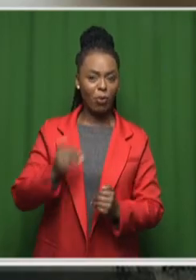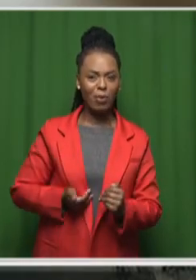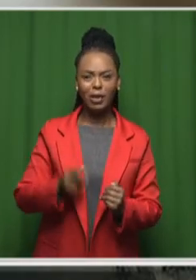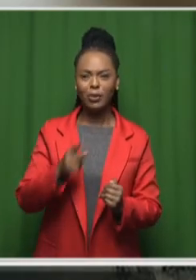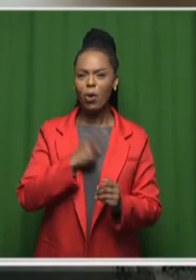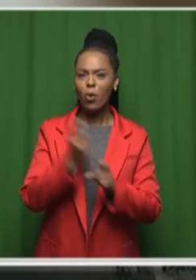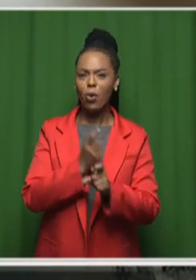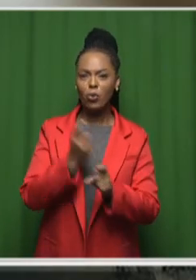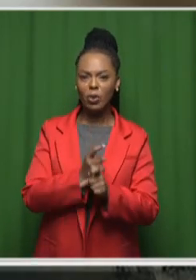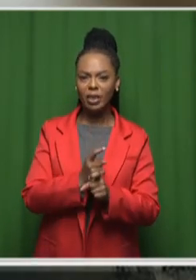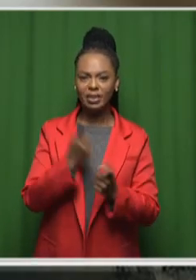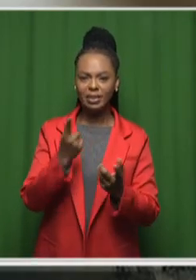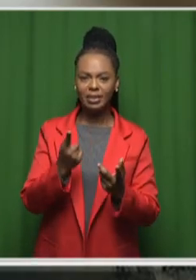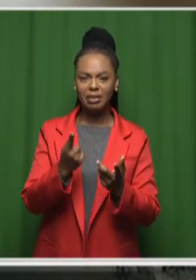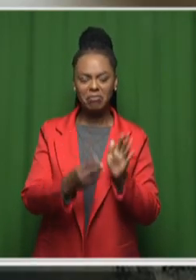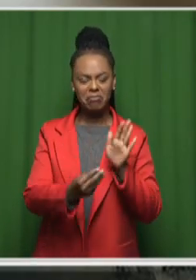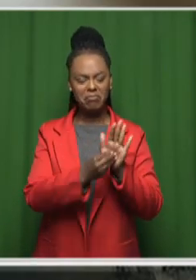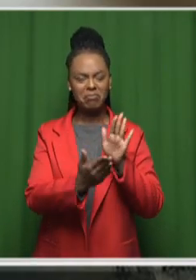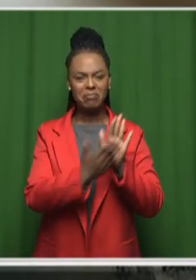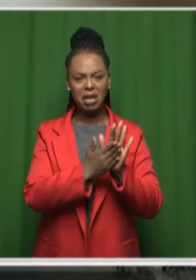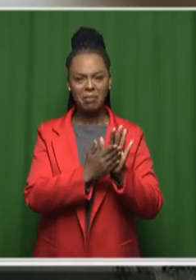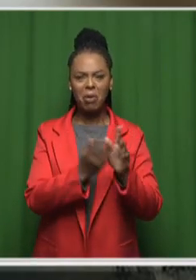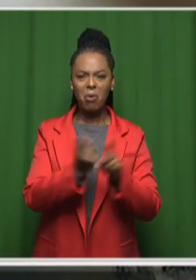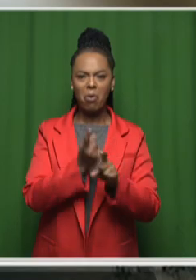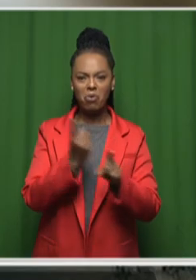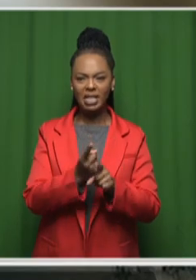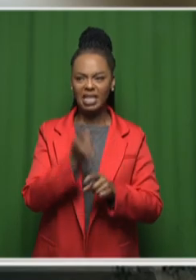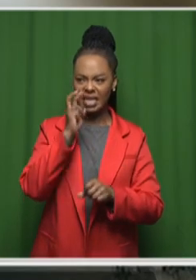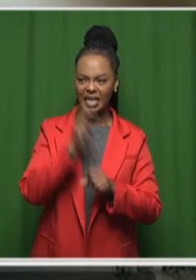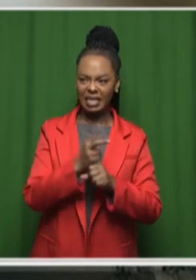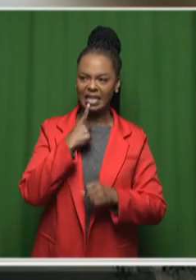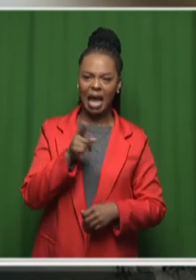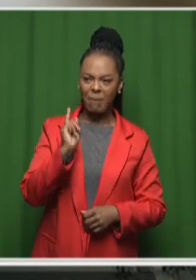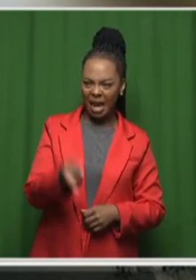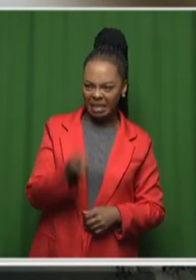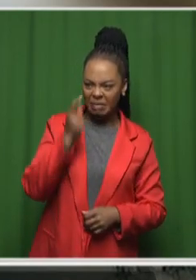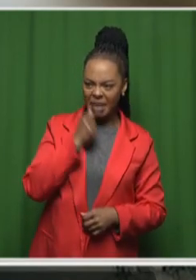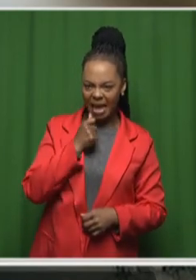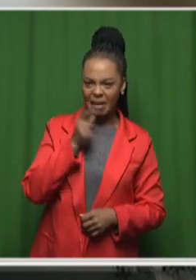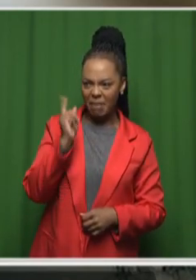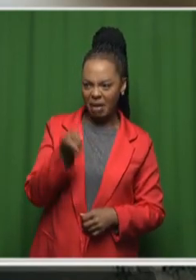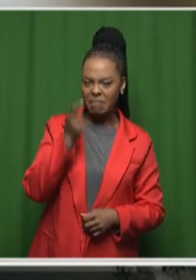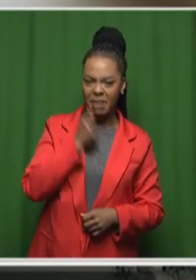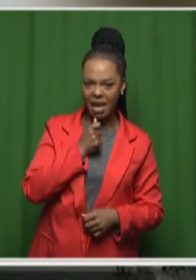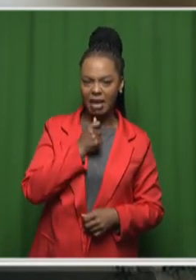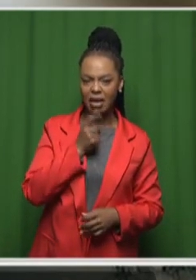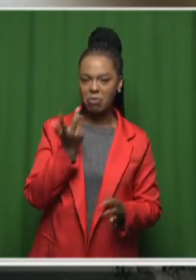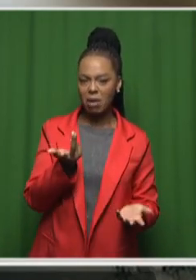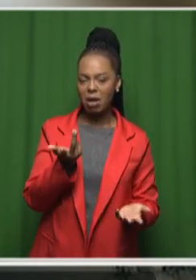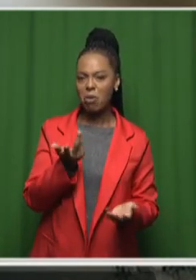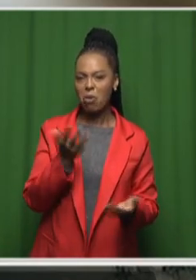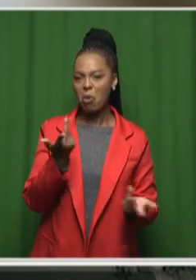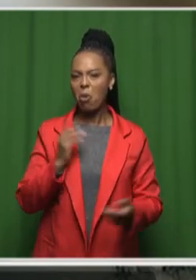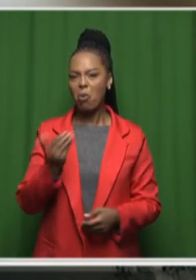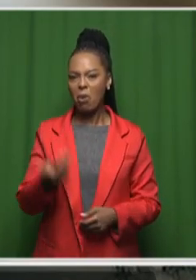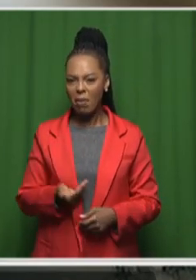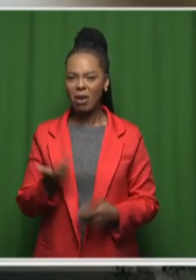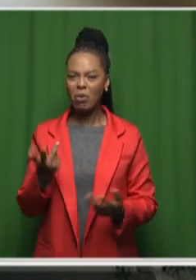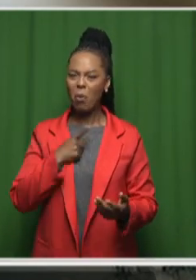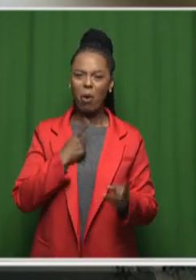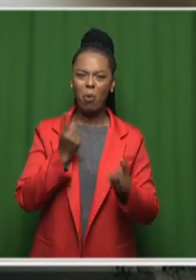attach the gender tag to individuals and overlooking what that particular individual can actually do.